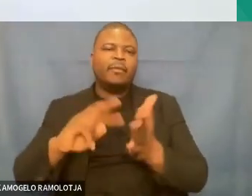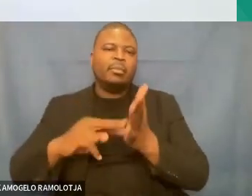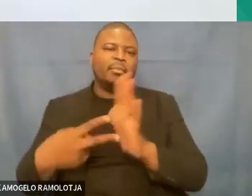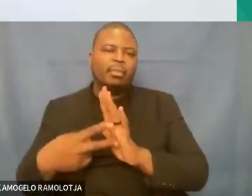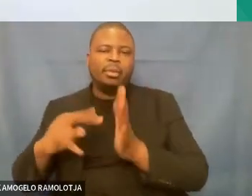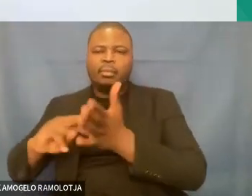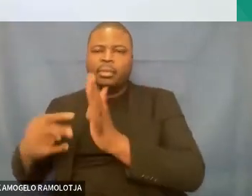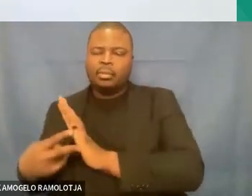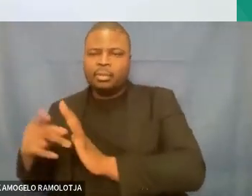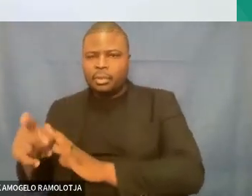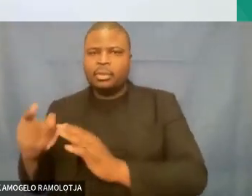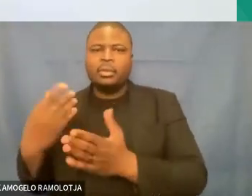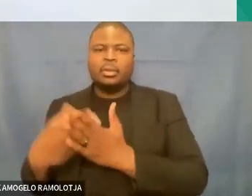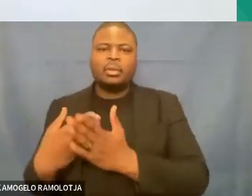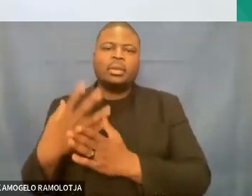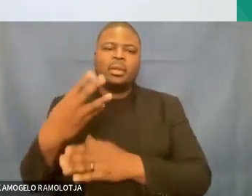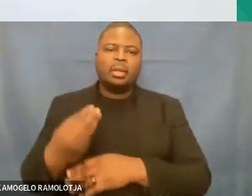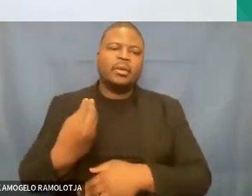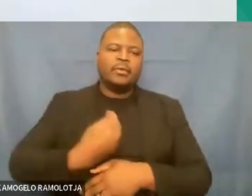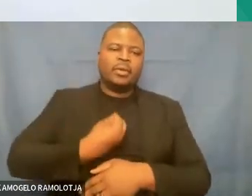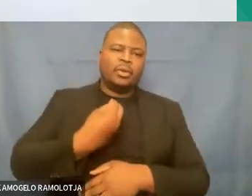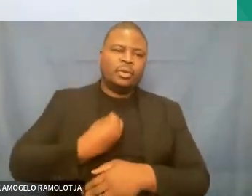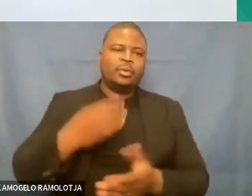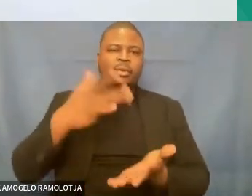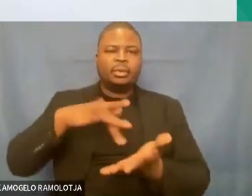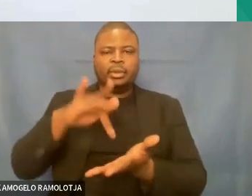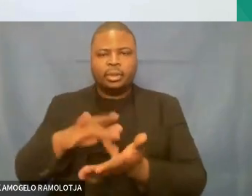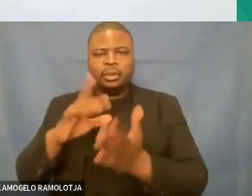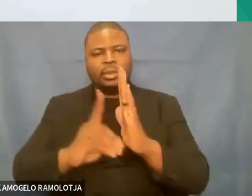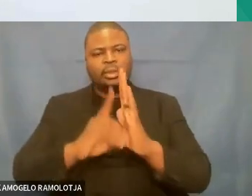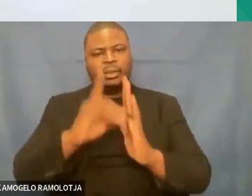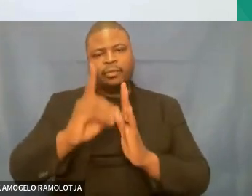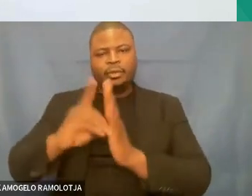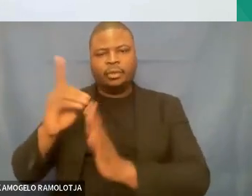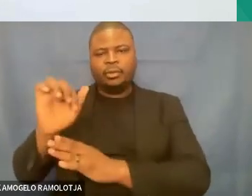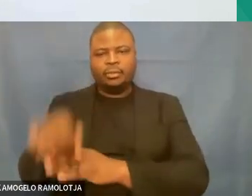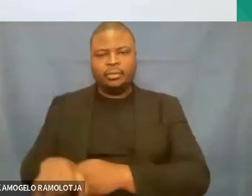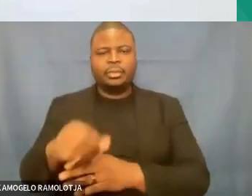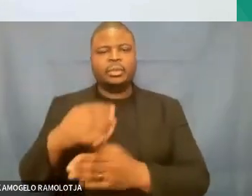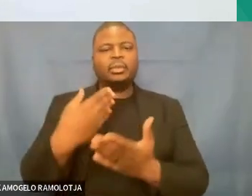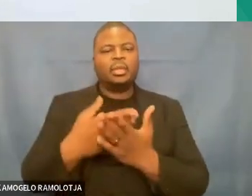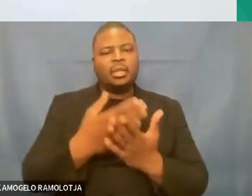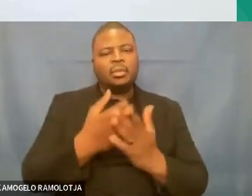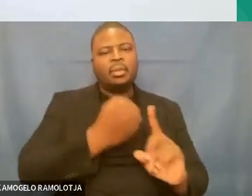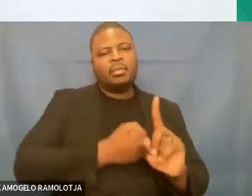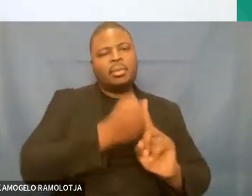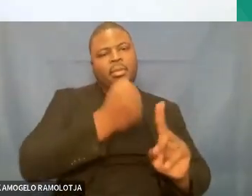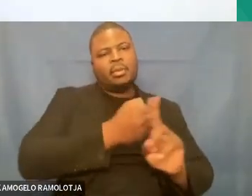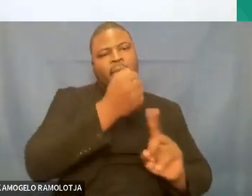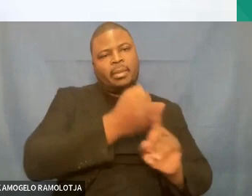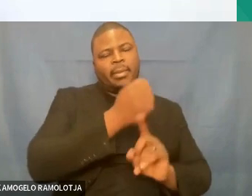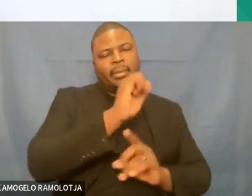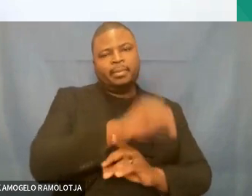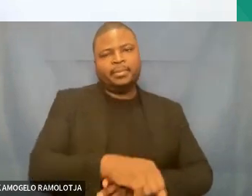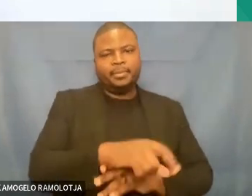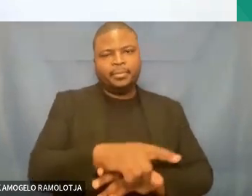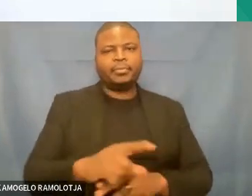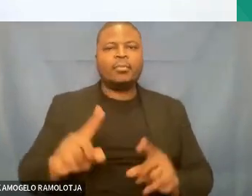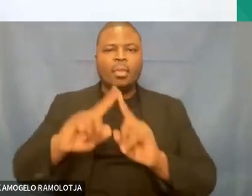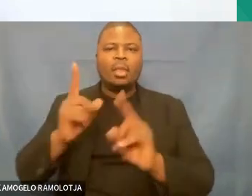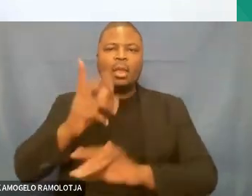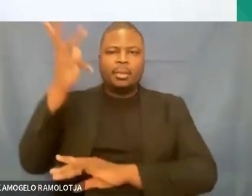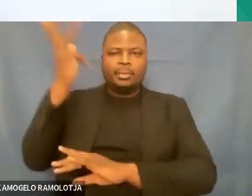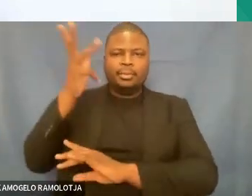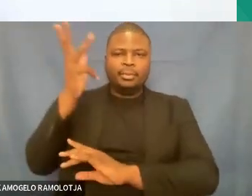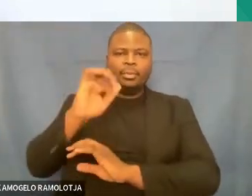for youth-centered development and making her a powerful advocate in public health. Her presentation specifically will be